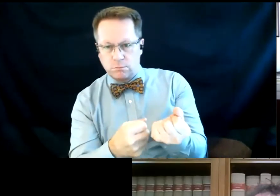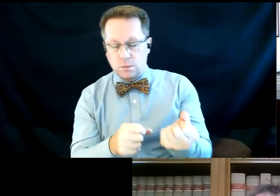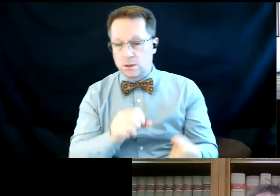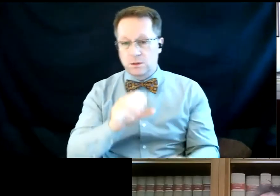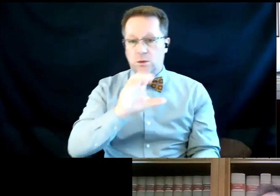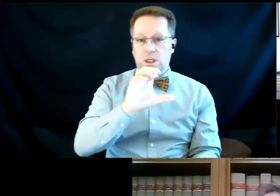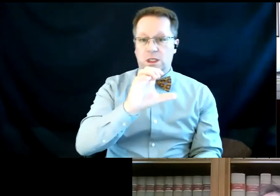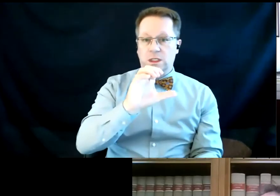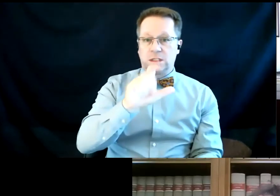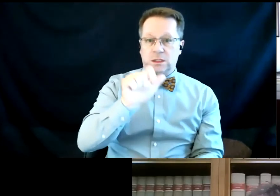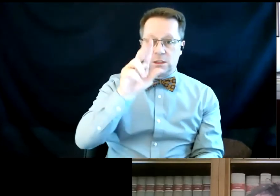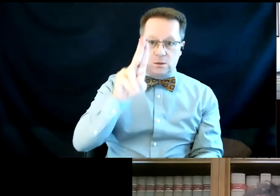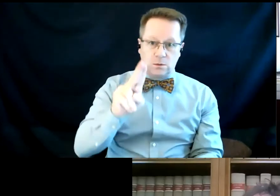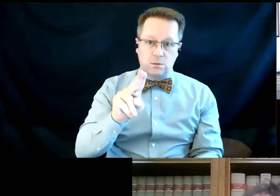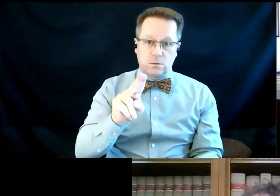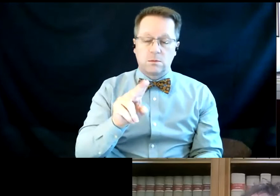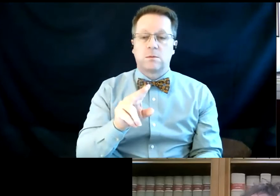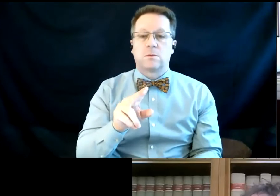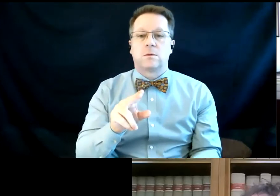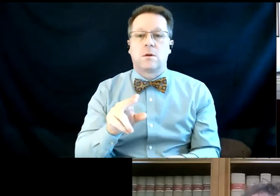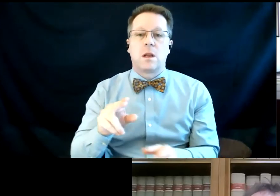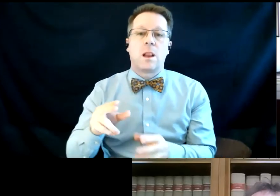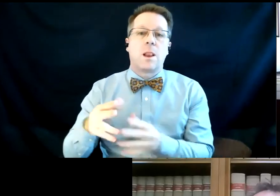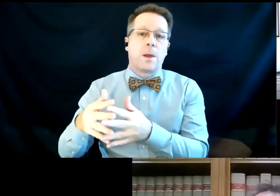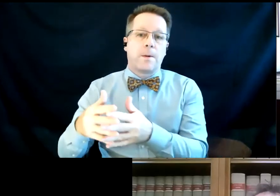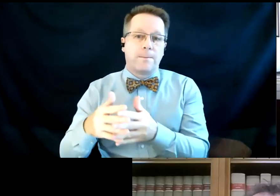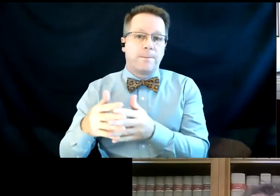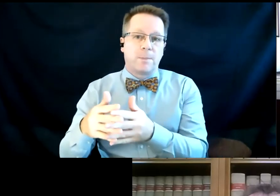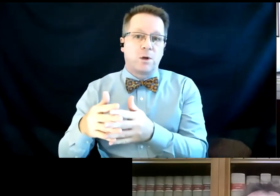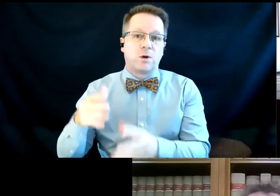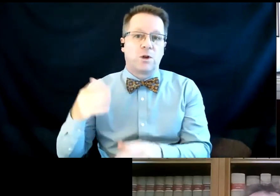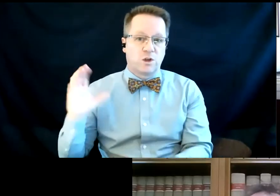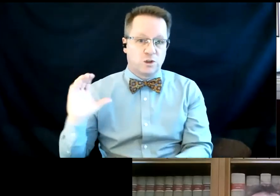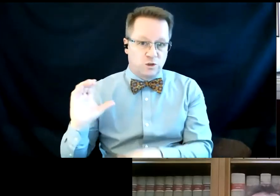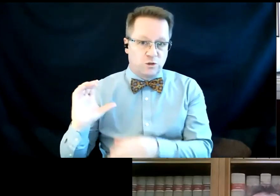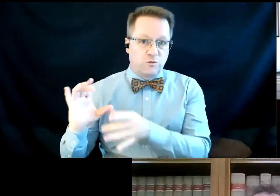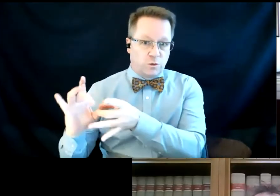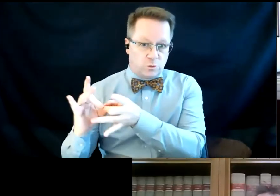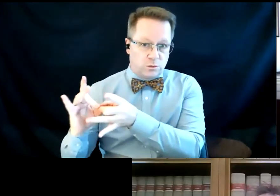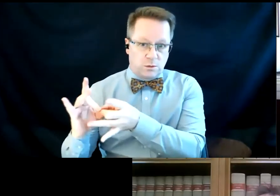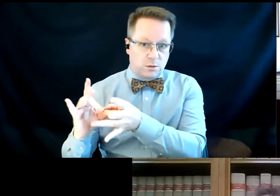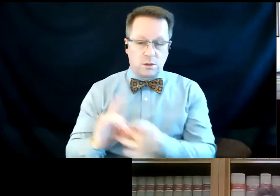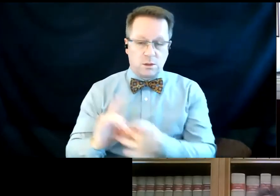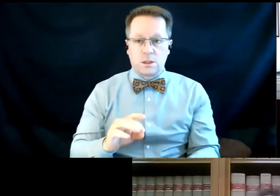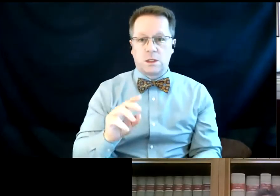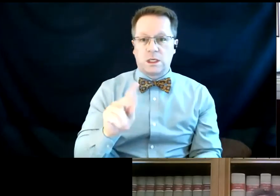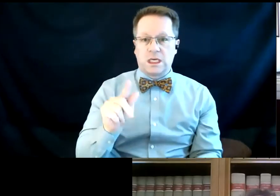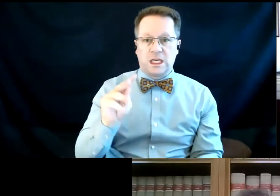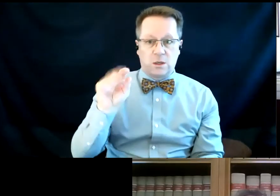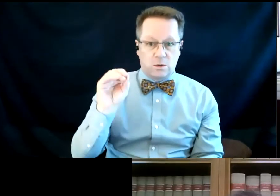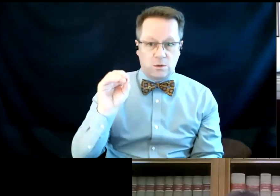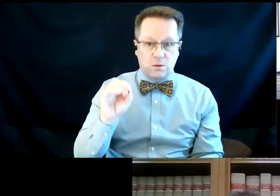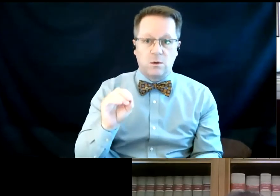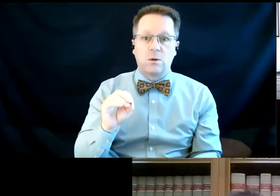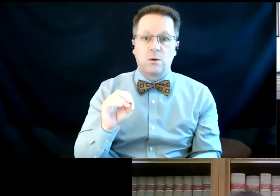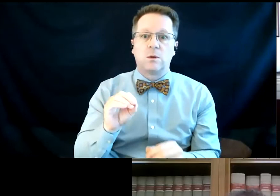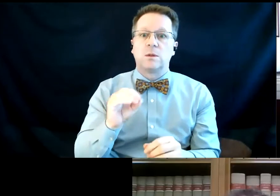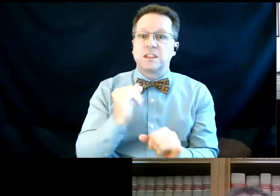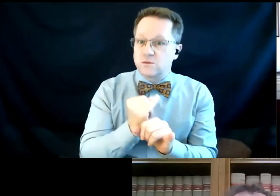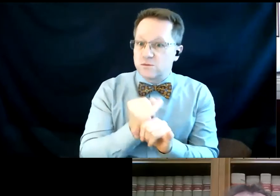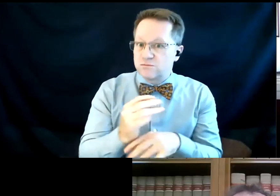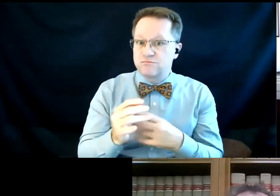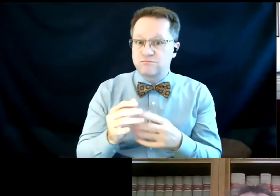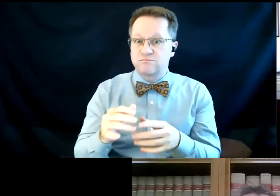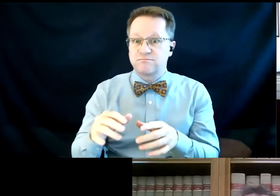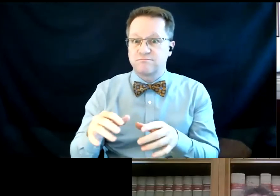Conference for Civil Rights and the American Conservative Union and the Cato Institute. And there are, particularly in the